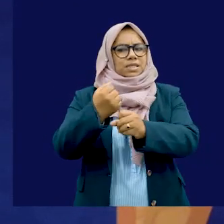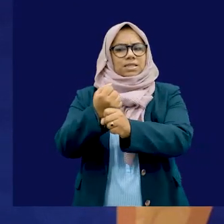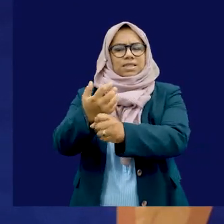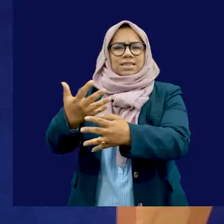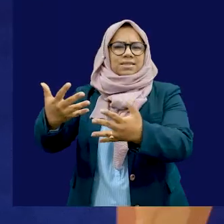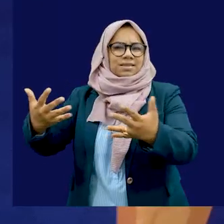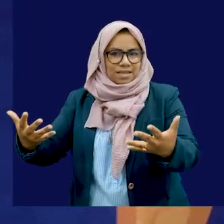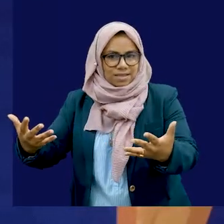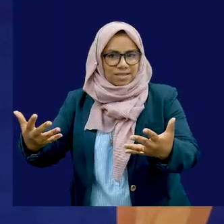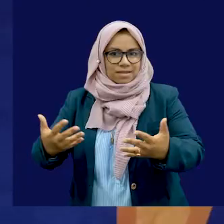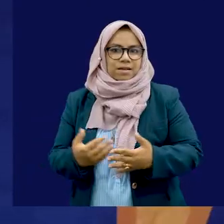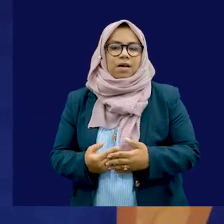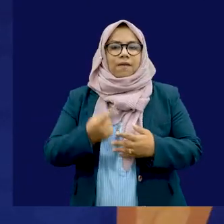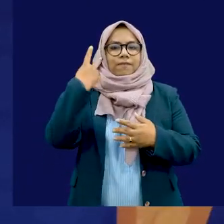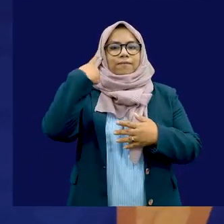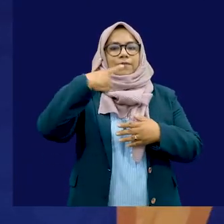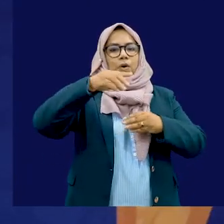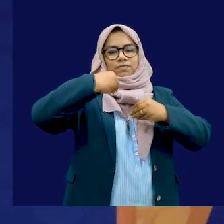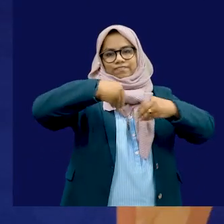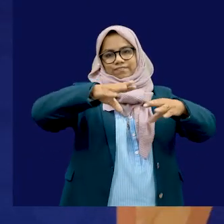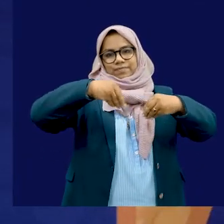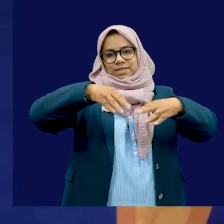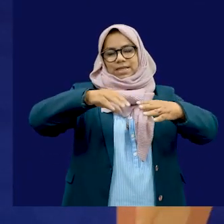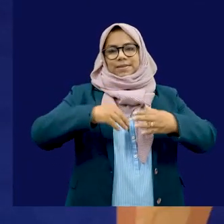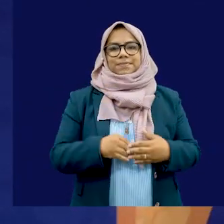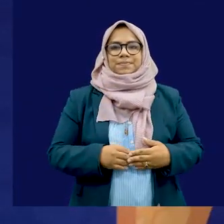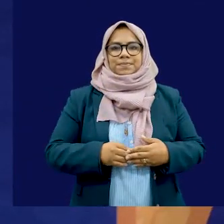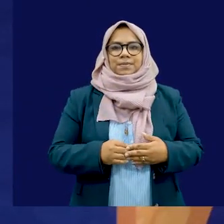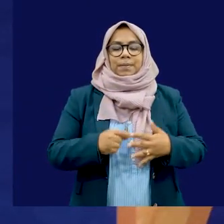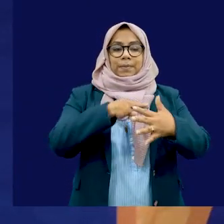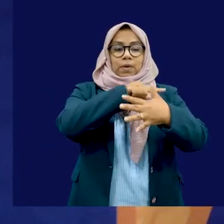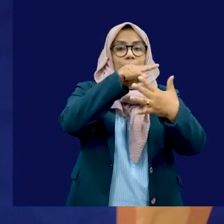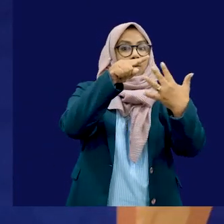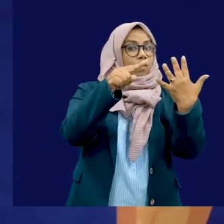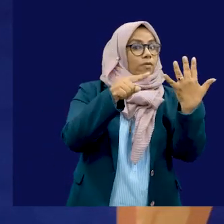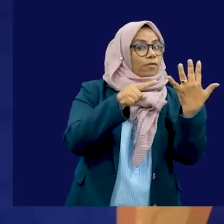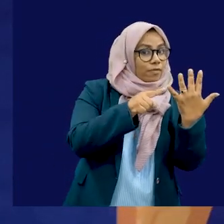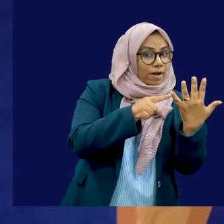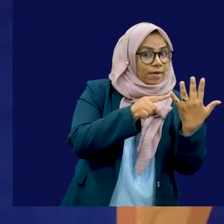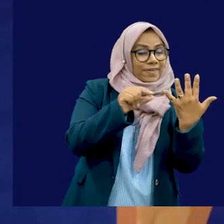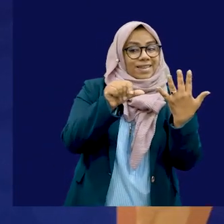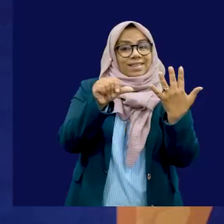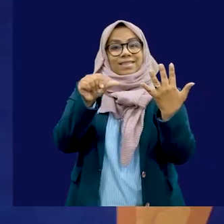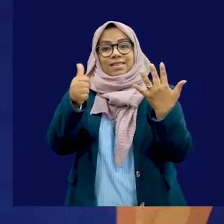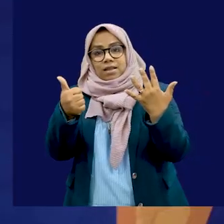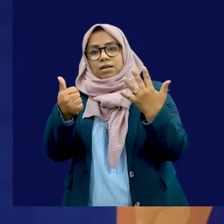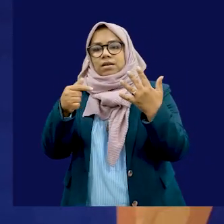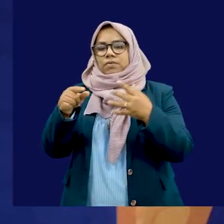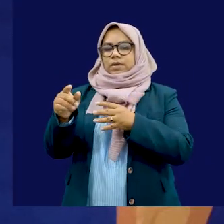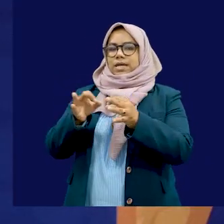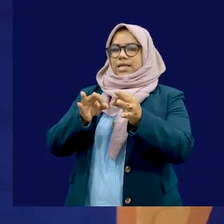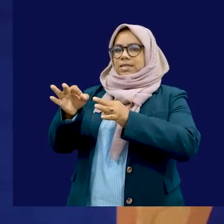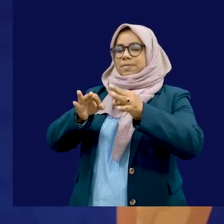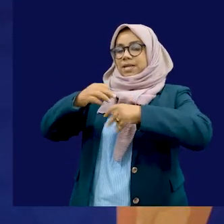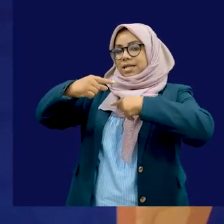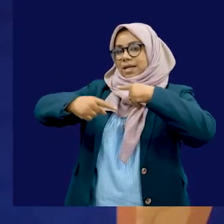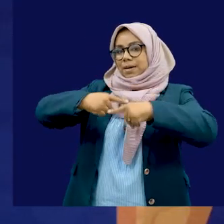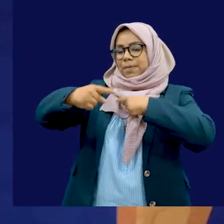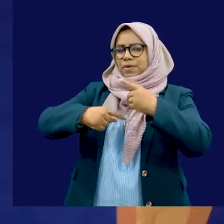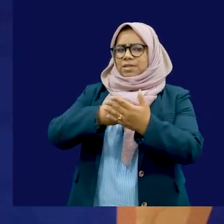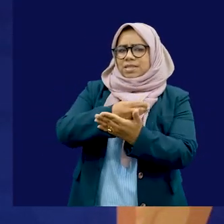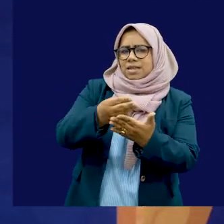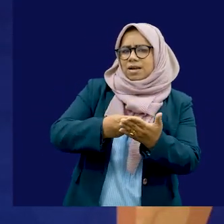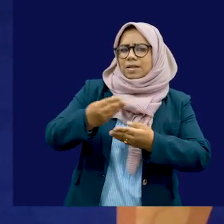commodities and goods that are for sale. In addition to these 5 types, we will also discuss the zakat